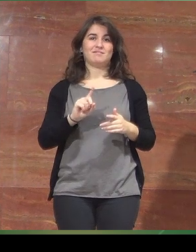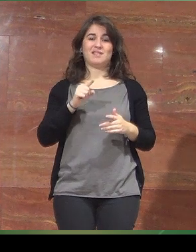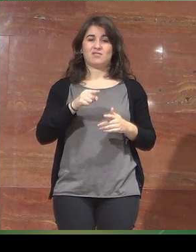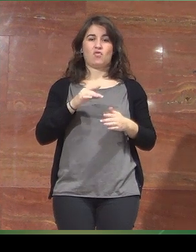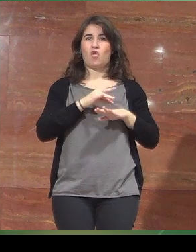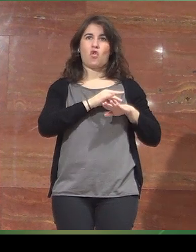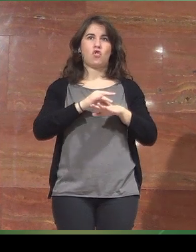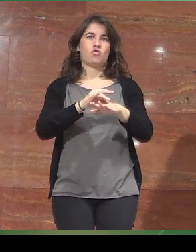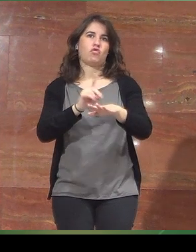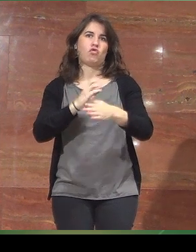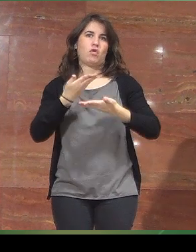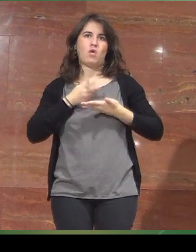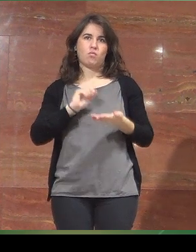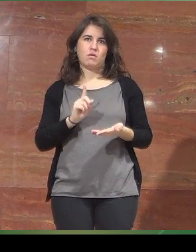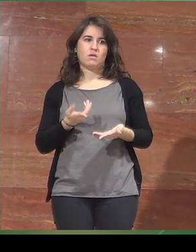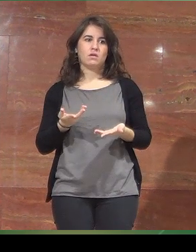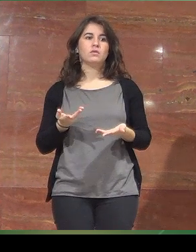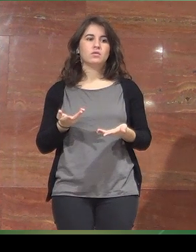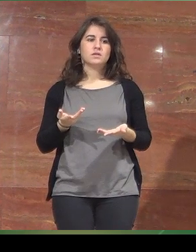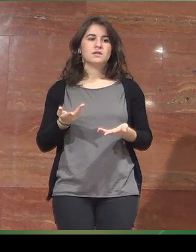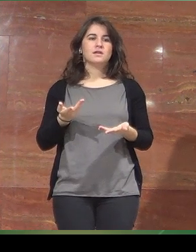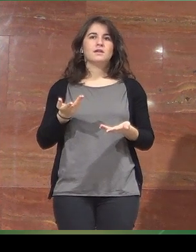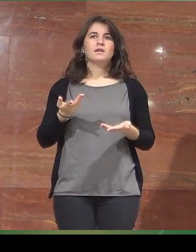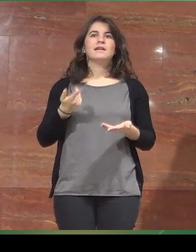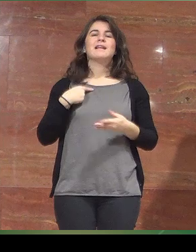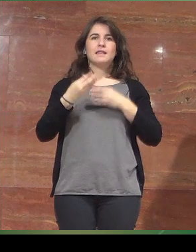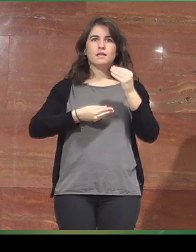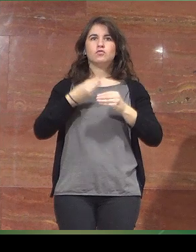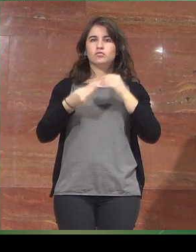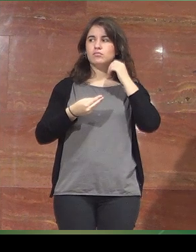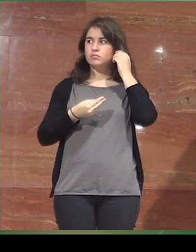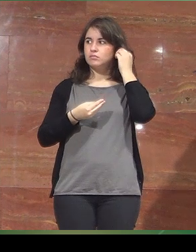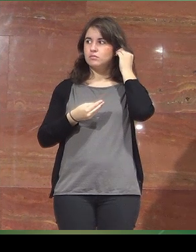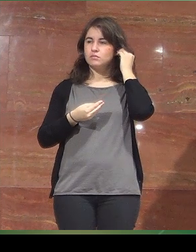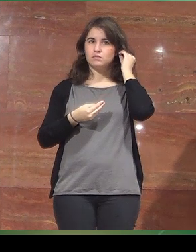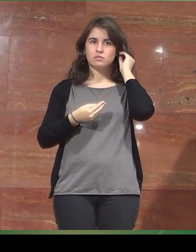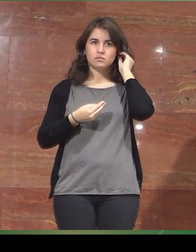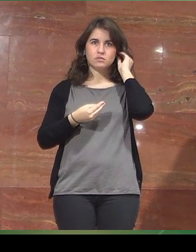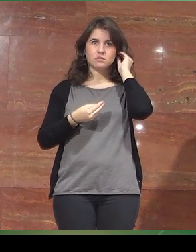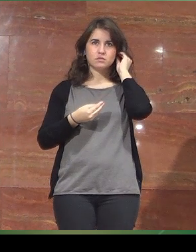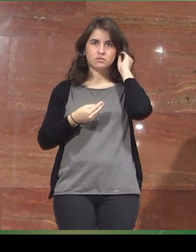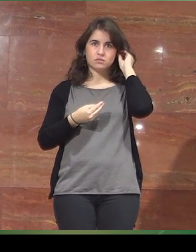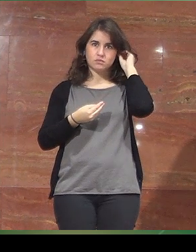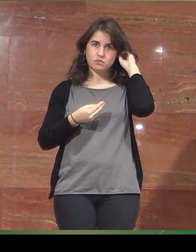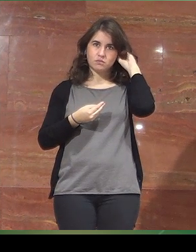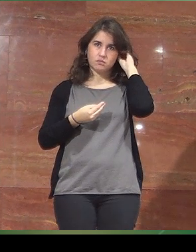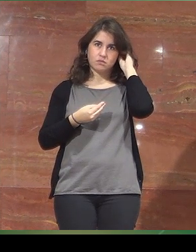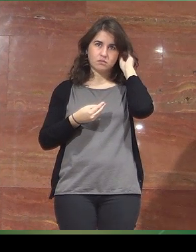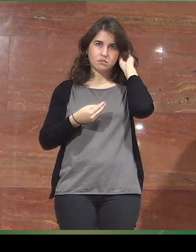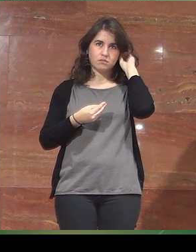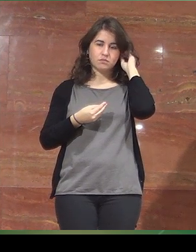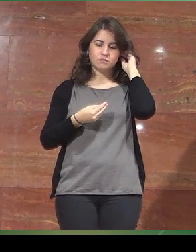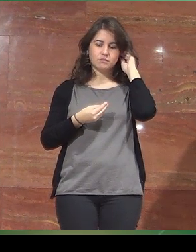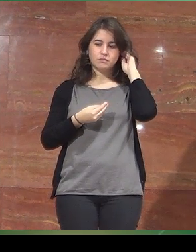we work with the old picture who was in the old hospital, and we transform it in the new one.